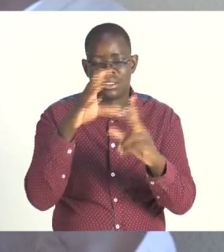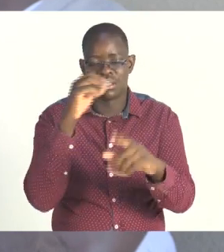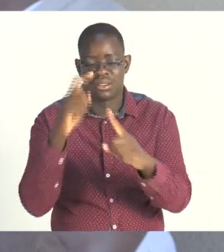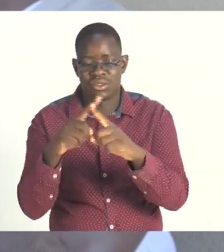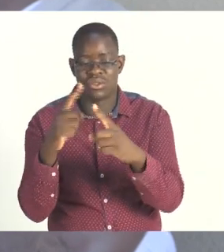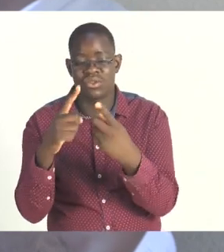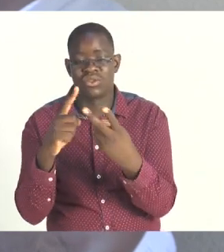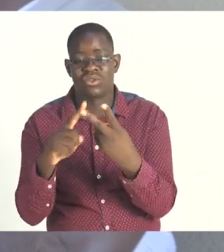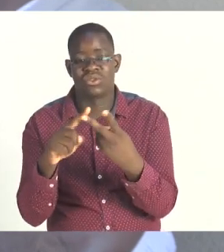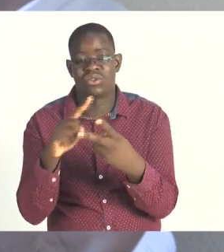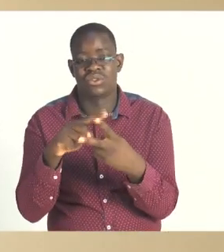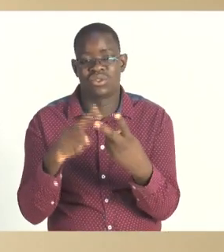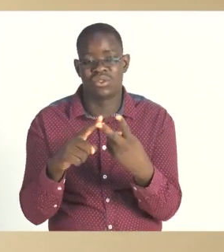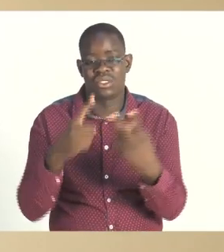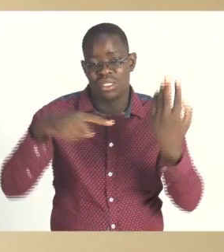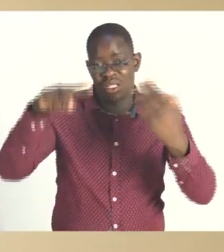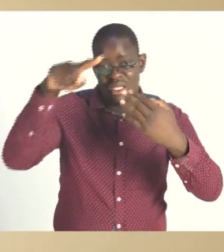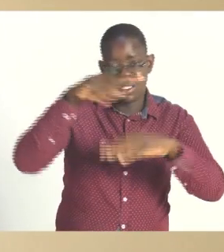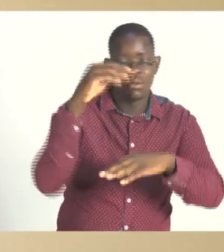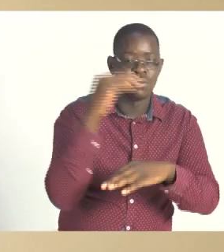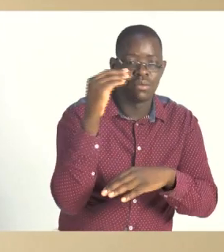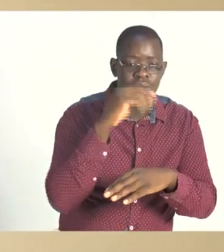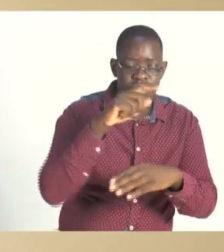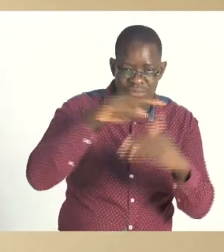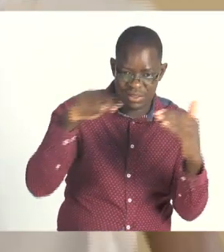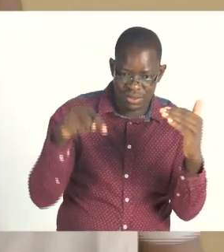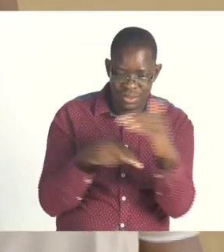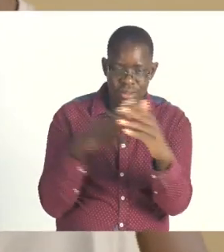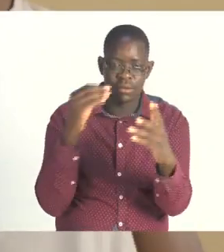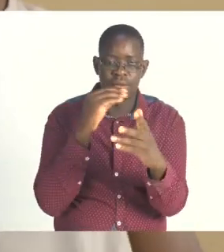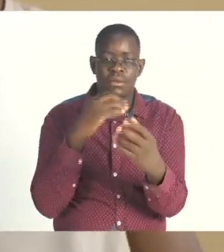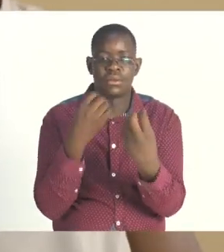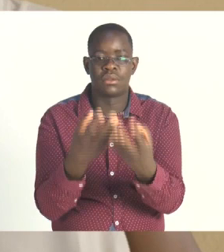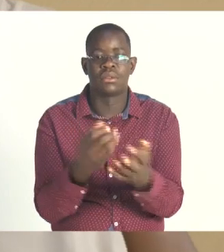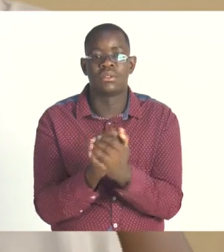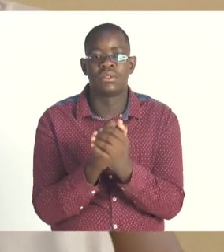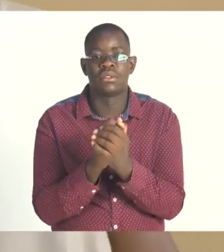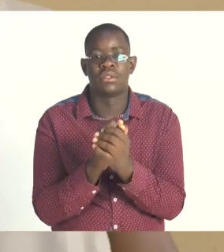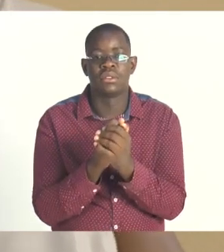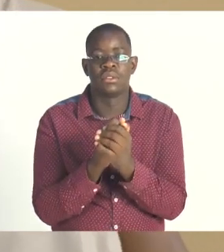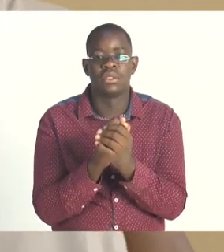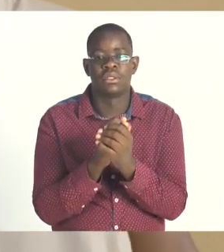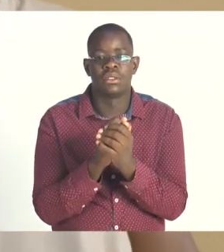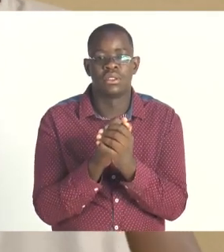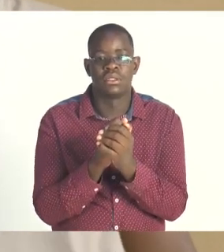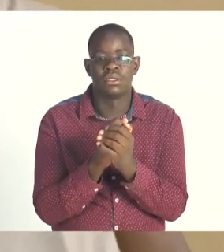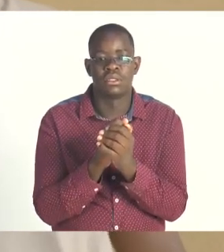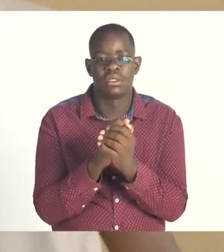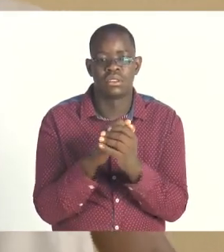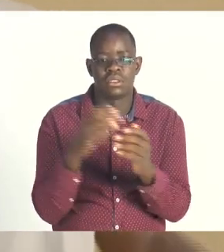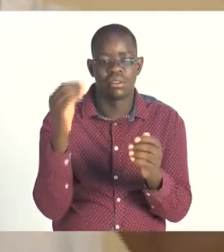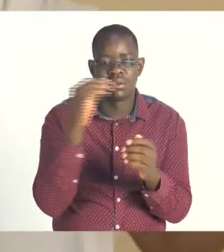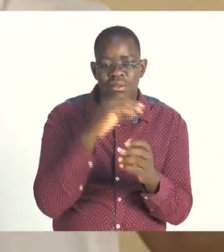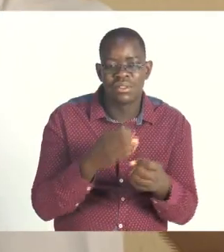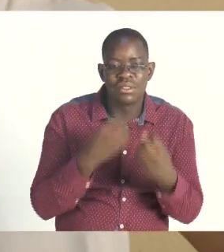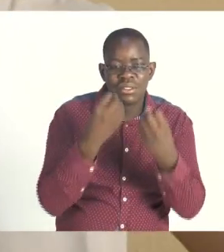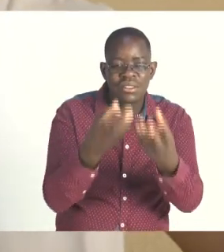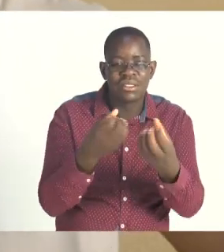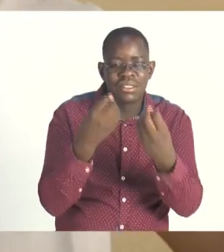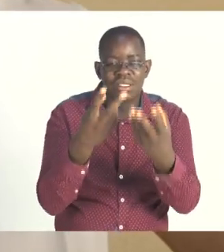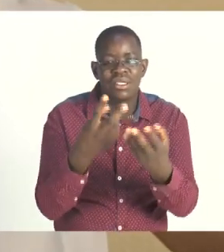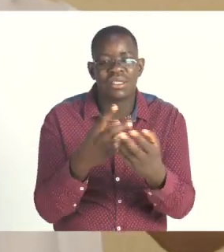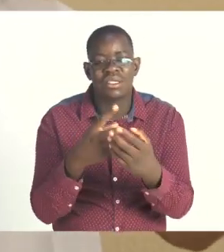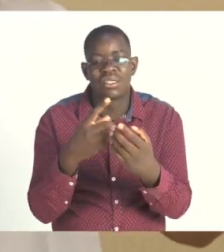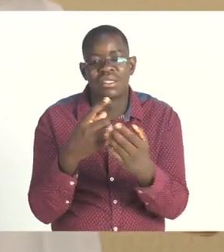of grazing systems, right? Intensive and extensive. Exactly. You keep saying grazing, but what you really mean is feeding. Animals that are